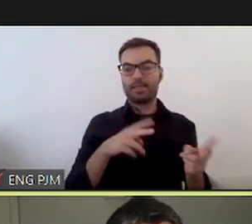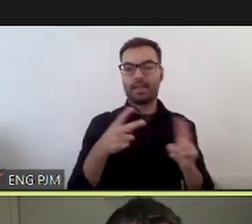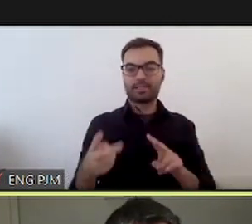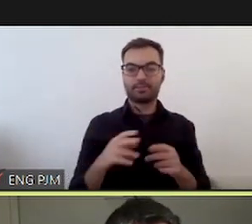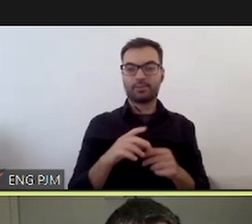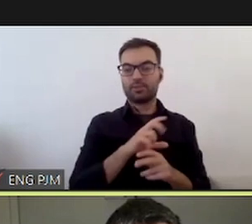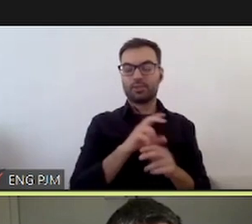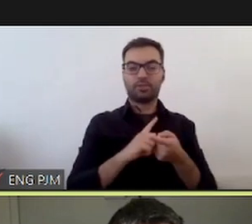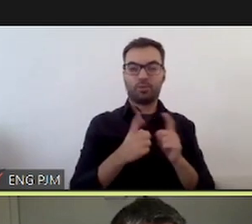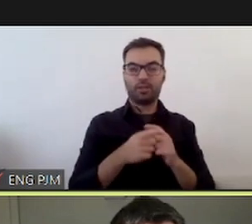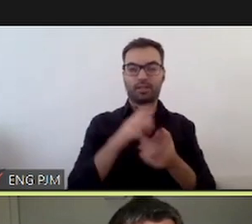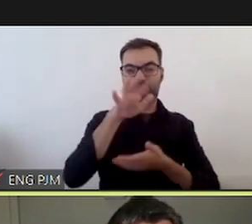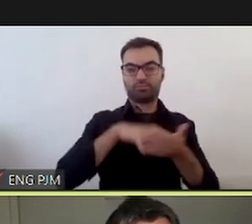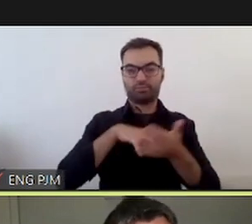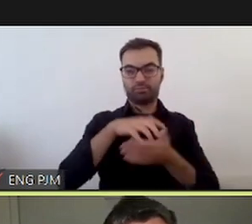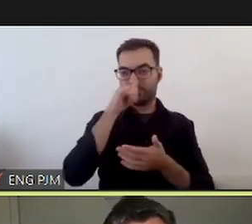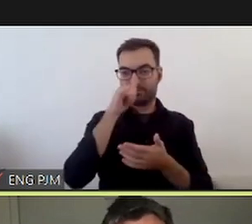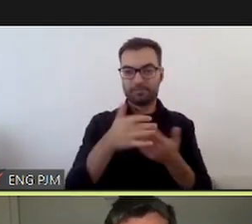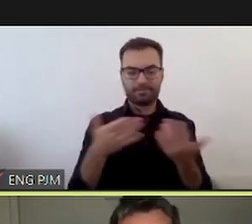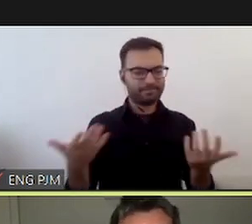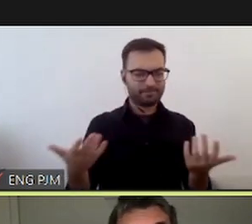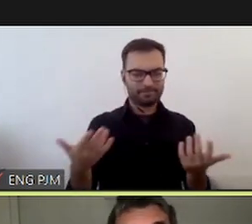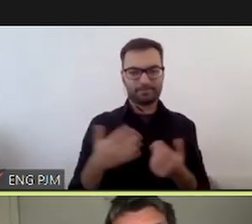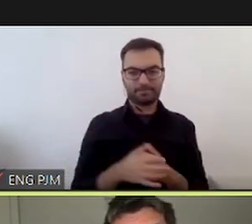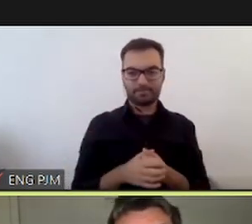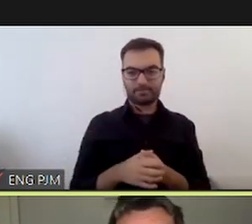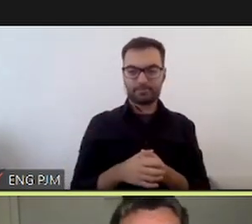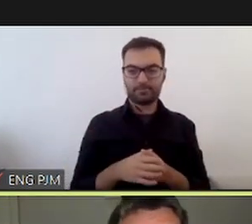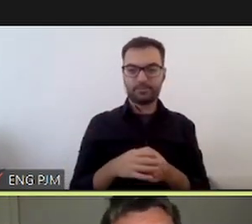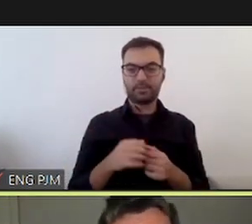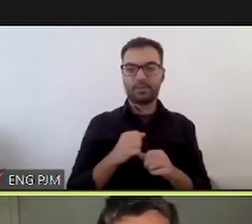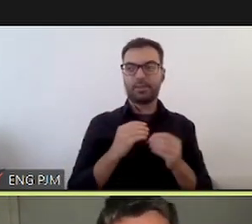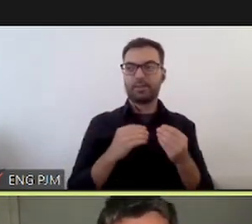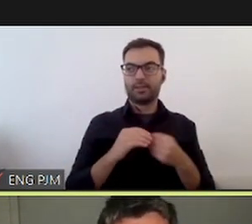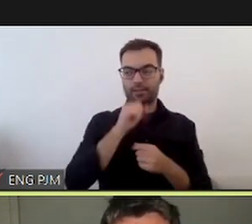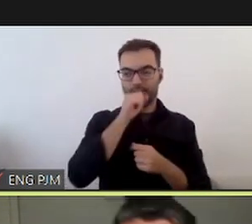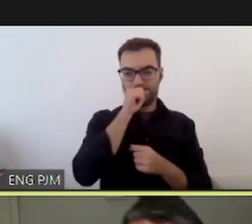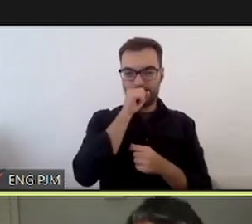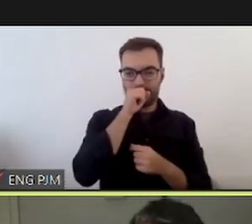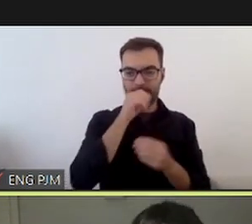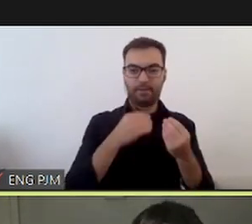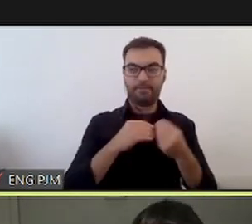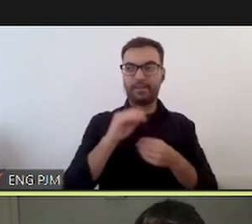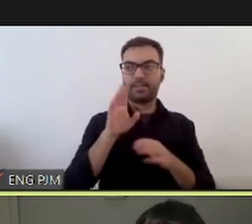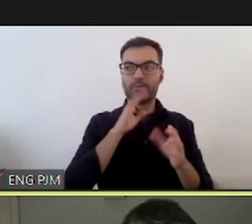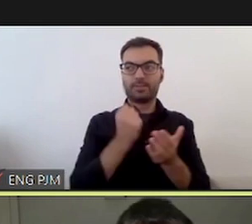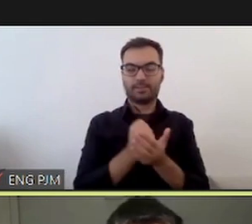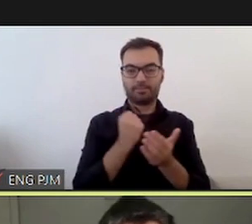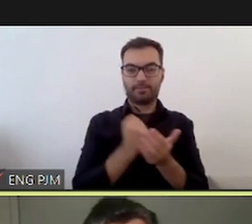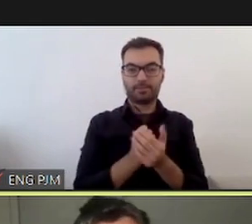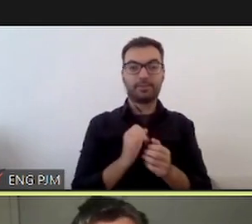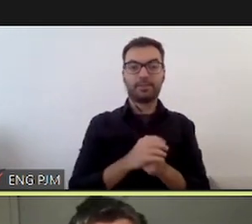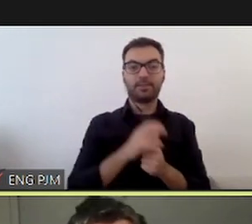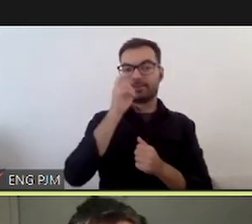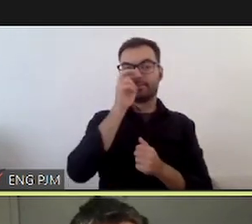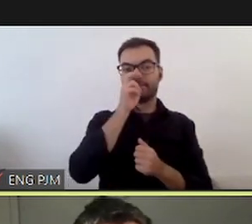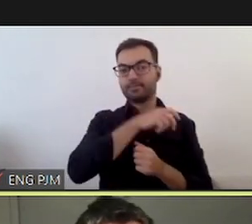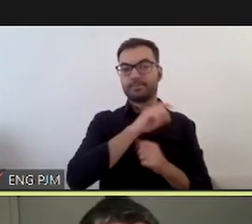during the meeting. So there is, I can see there is more and more those cases around the globe. And very